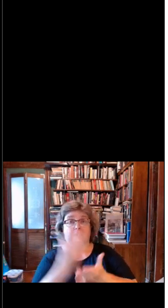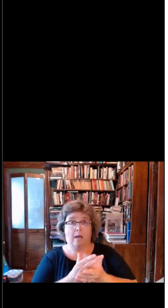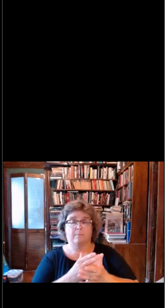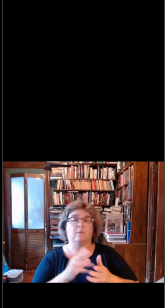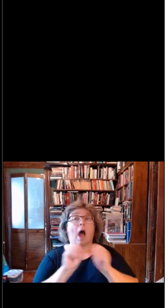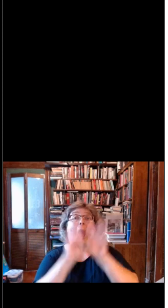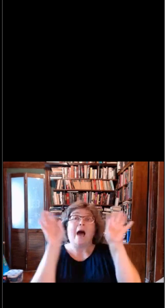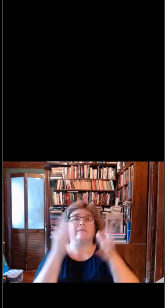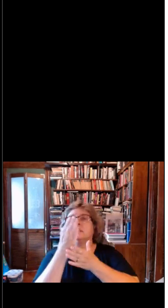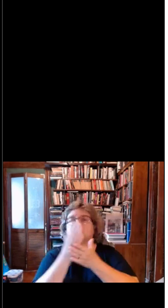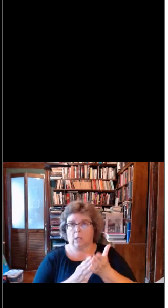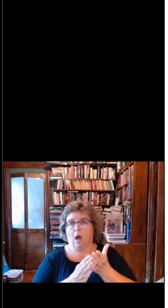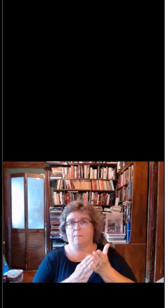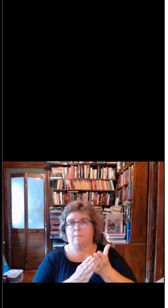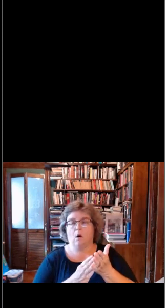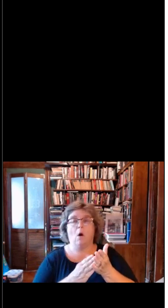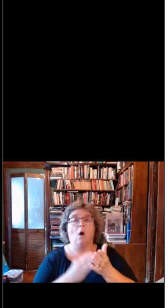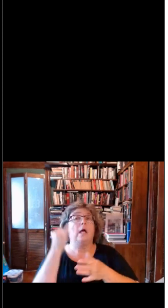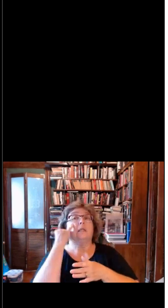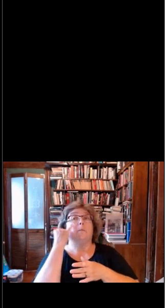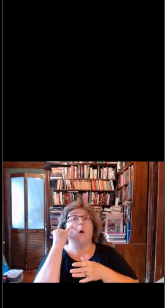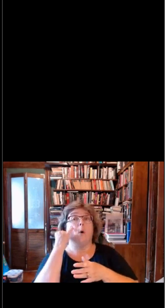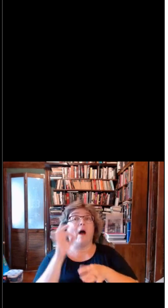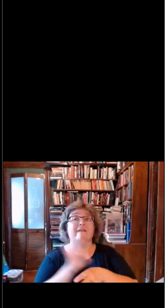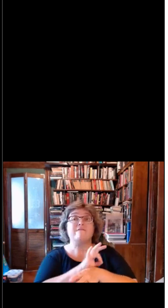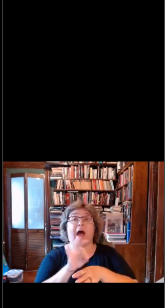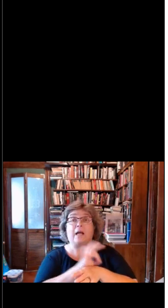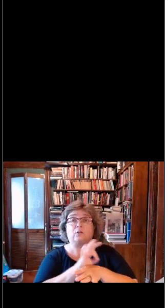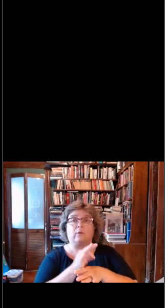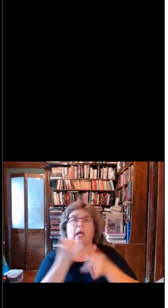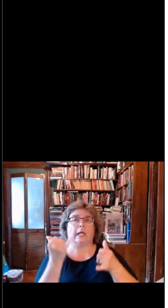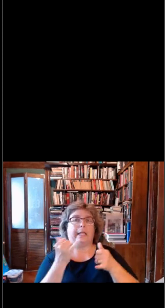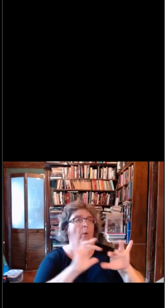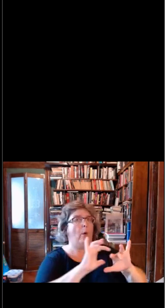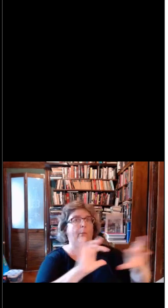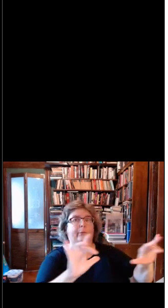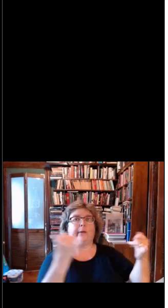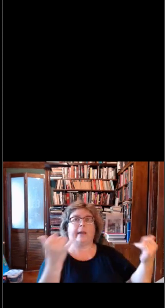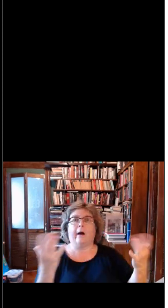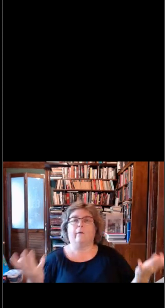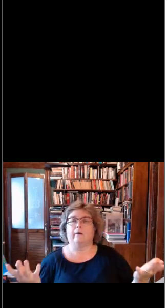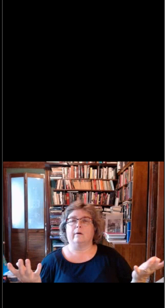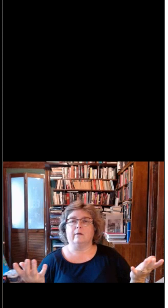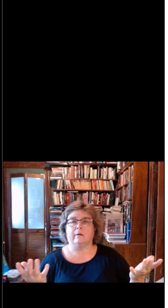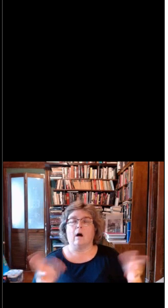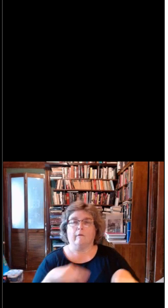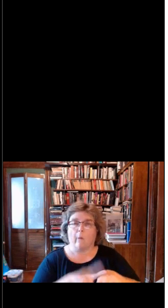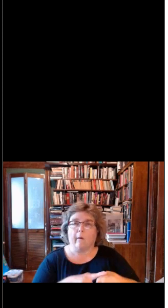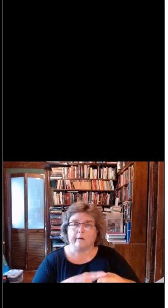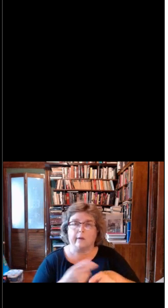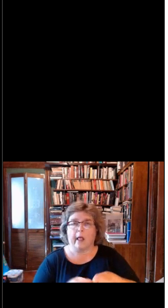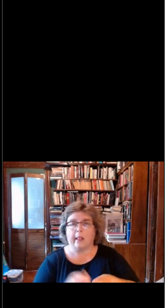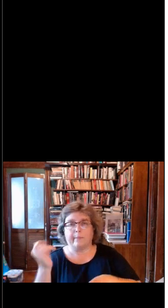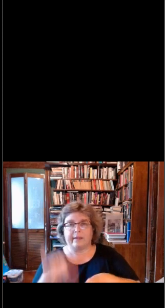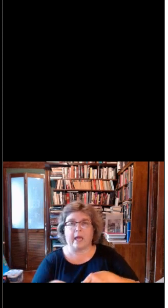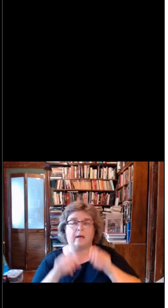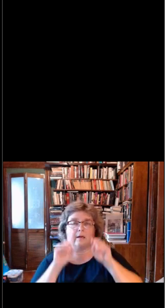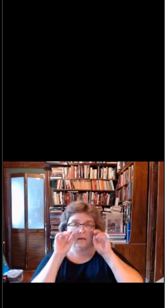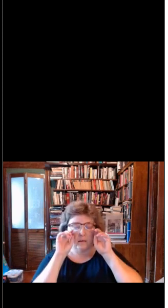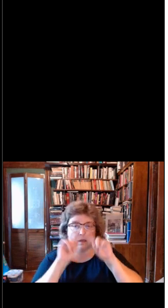some of them, if there was once, say, a factory and then there's nothing on that block anymore, maybe. But just to